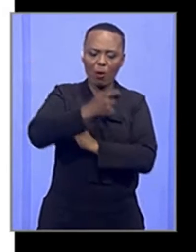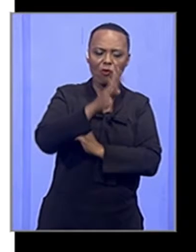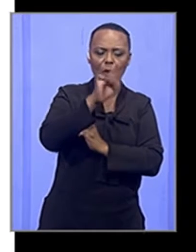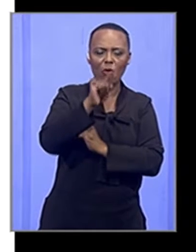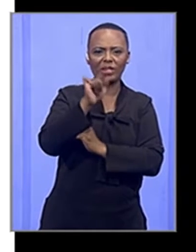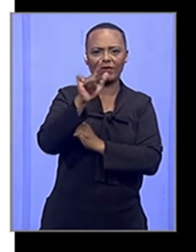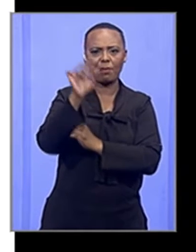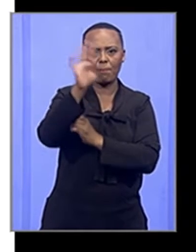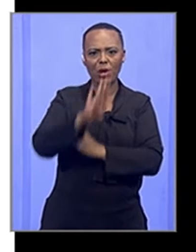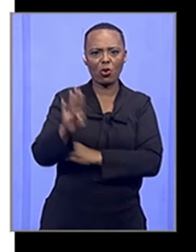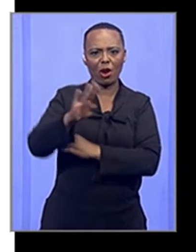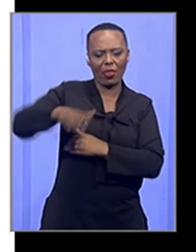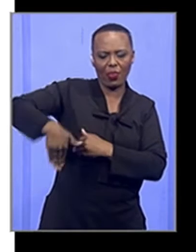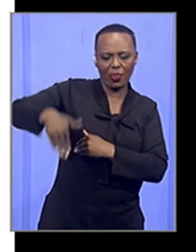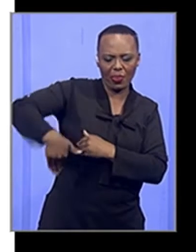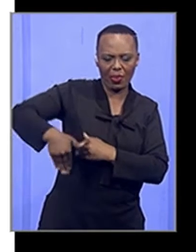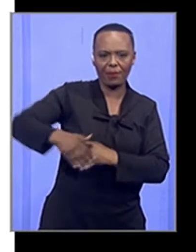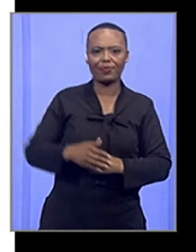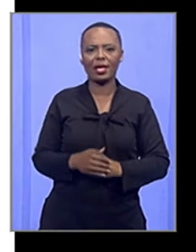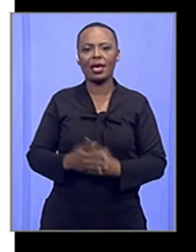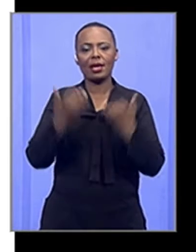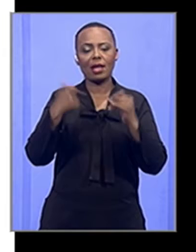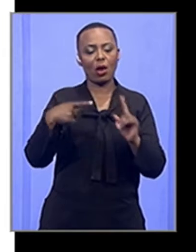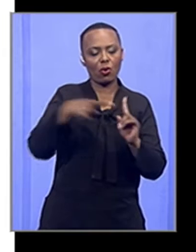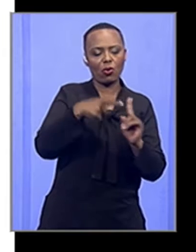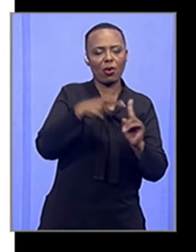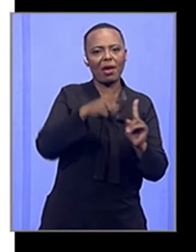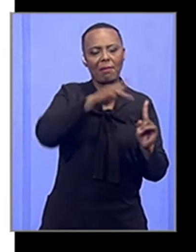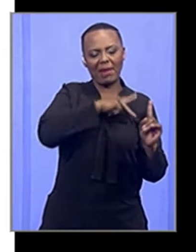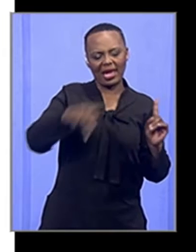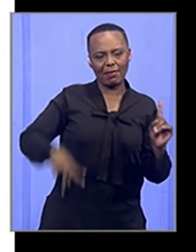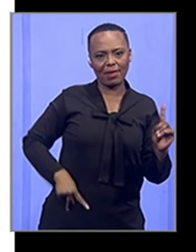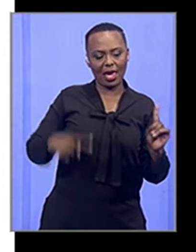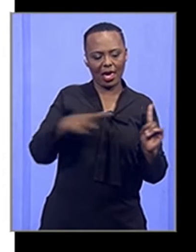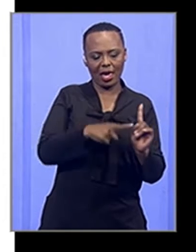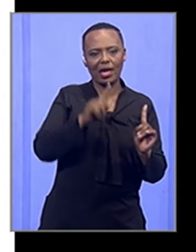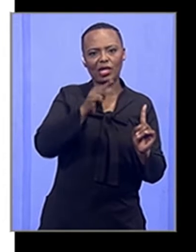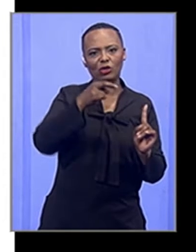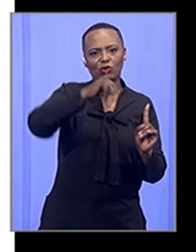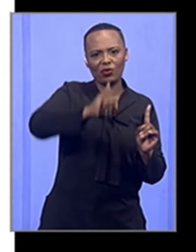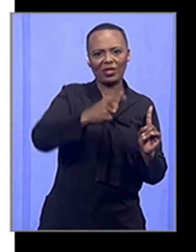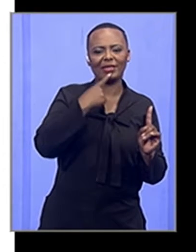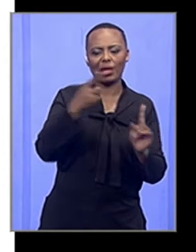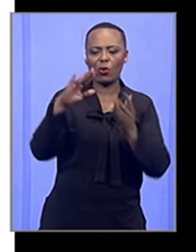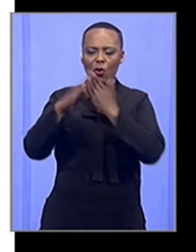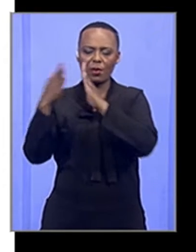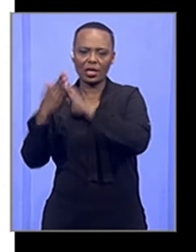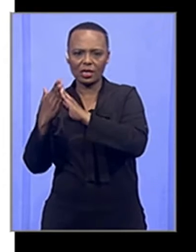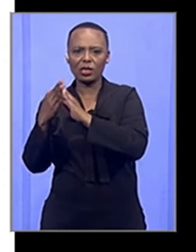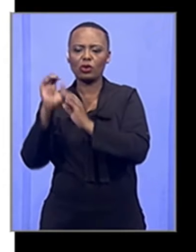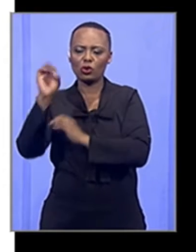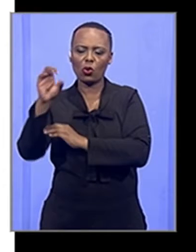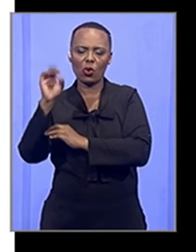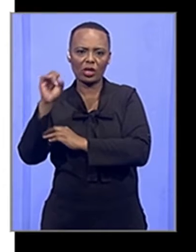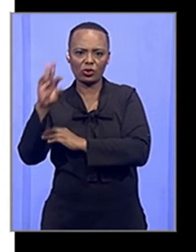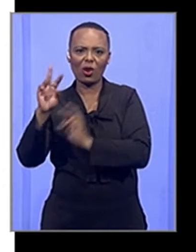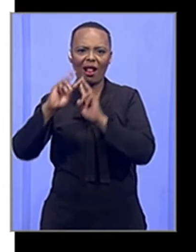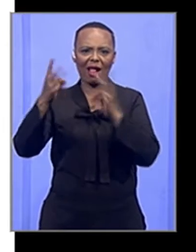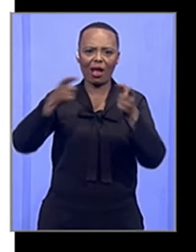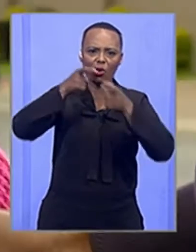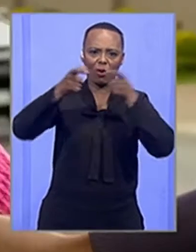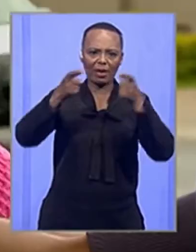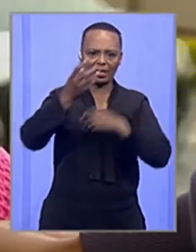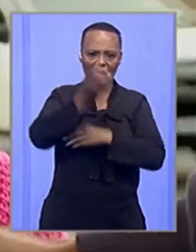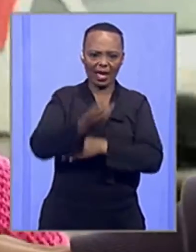billion. Go latela molaetsa wa tweet wa ga tonakgolo Panyaza Lusufi, baagi ba Soweto ba tlhagisitse maikutlo a